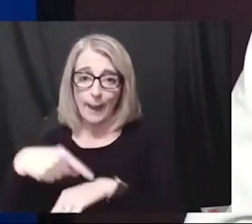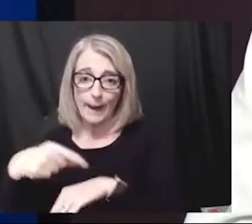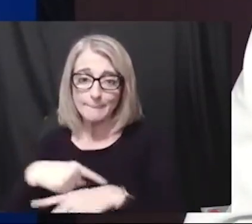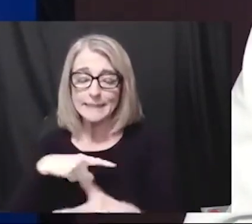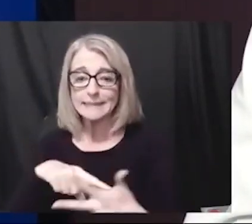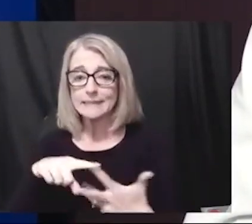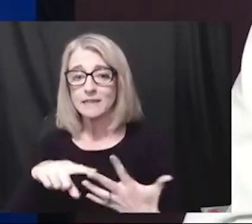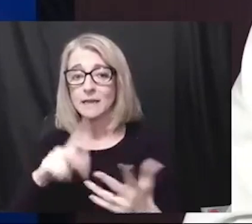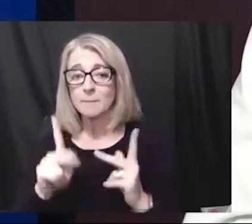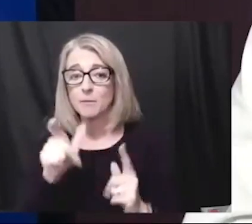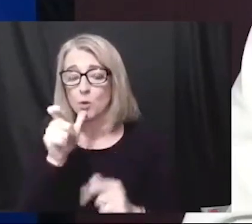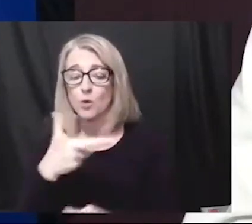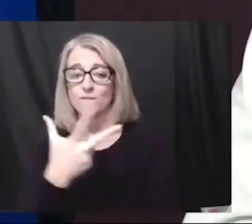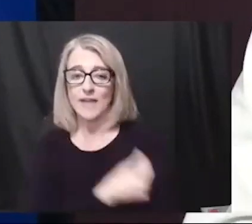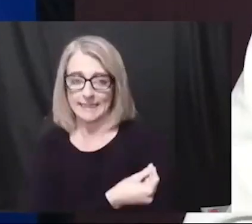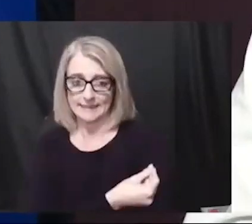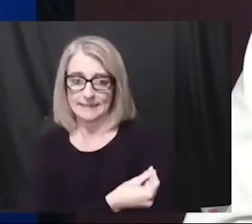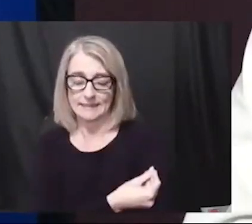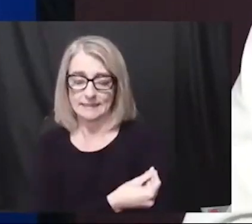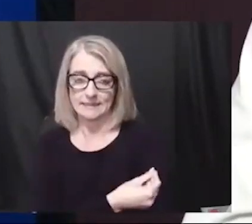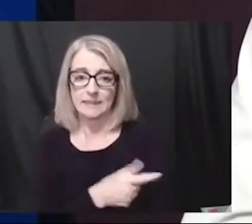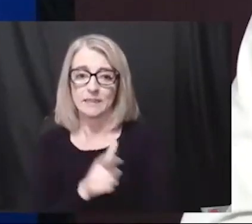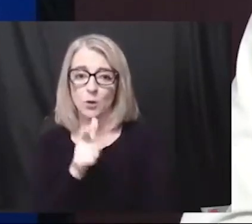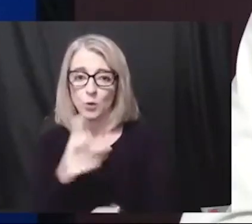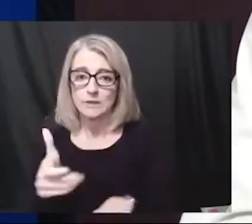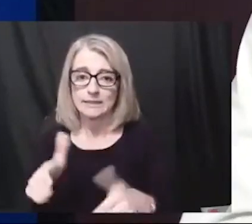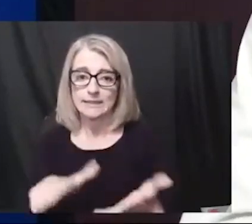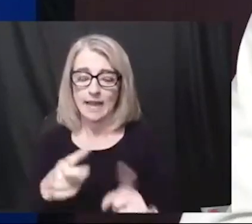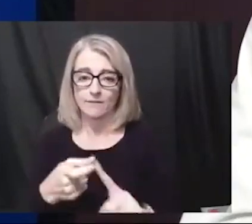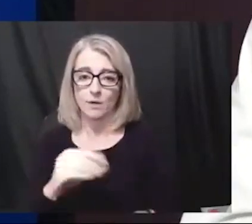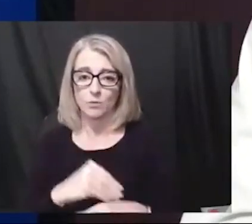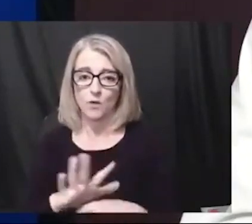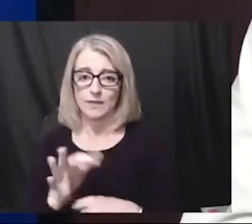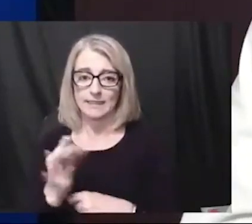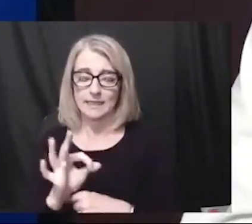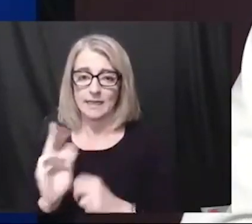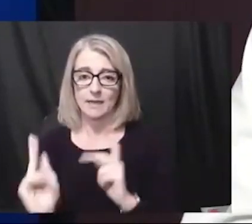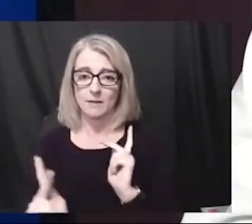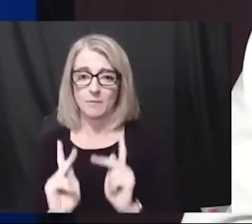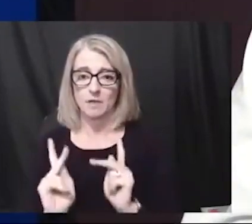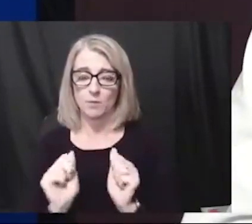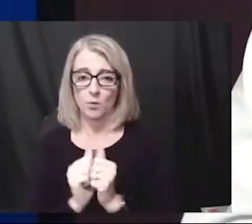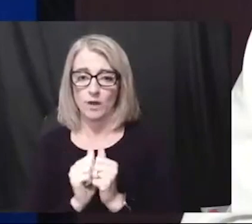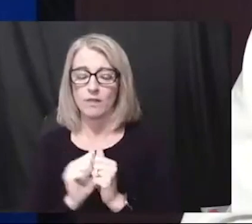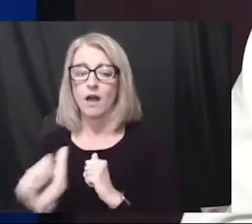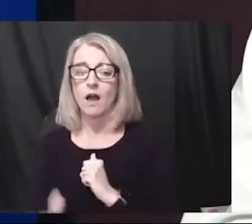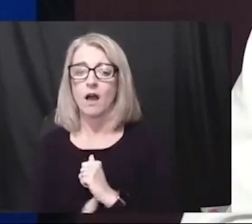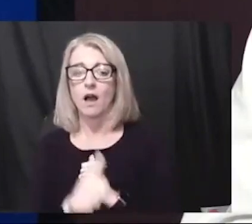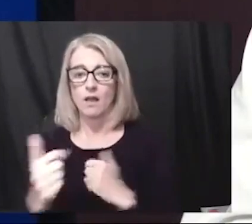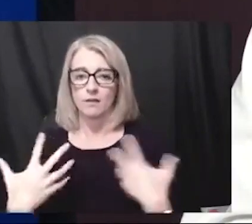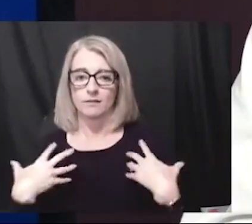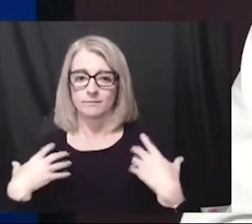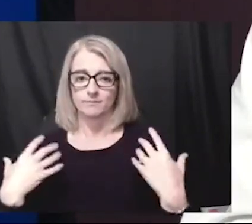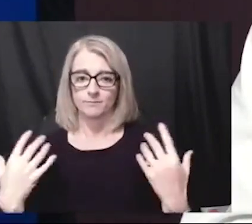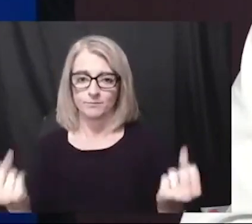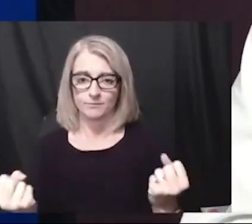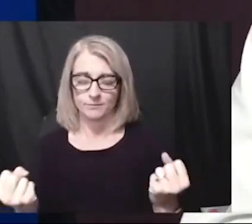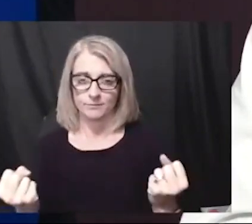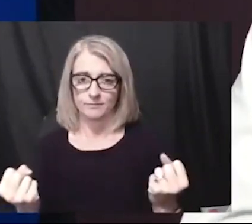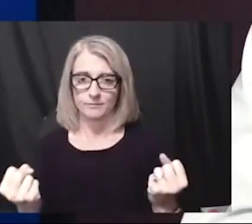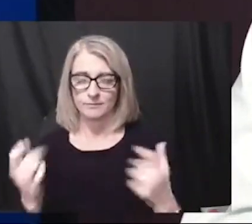I would say it's truly looking at the risk stratification of that population.